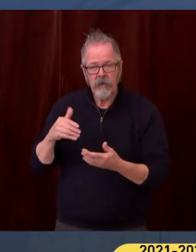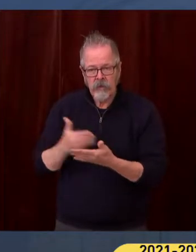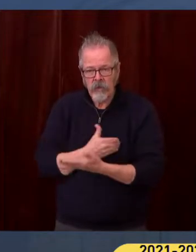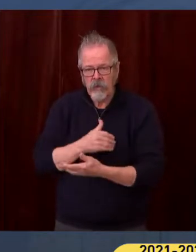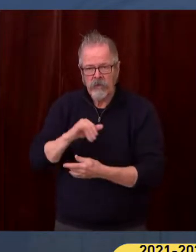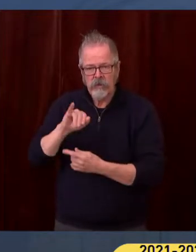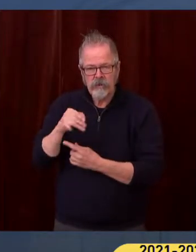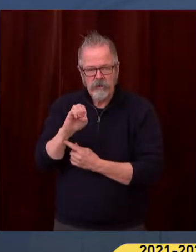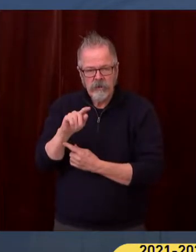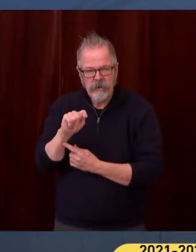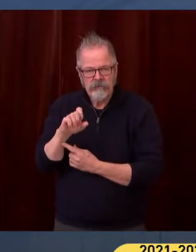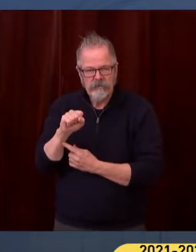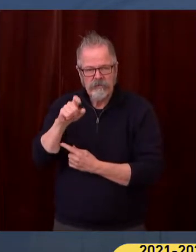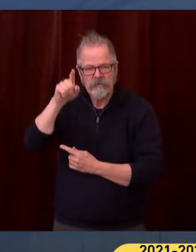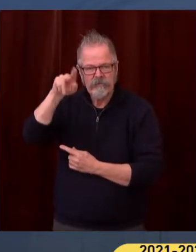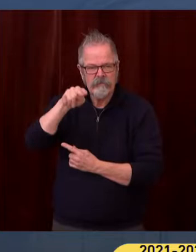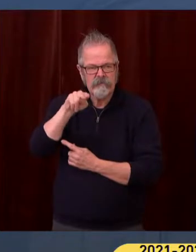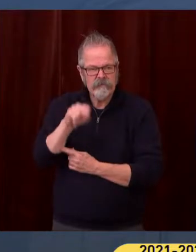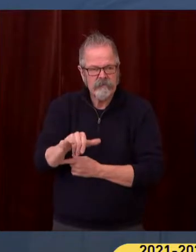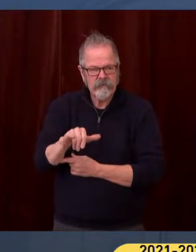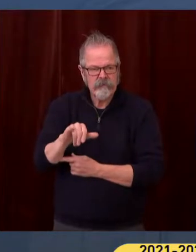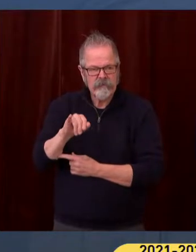Rachel, did you want to ask a follow up question?